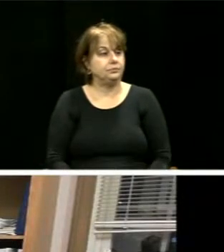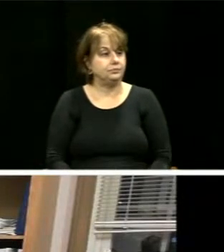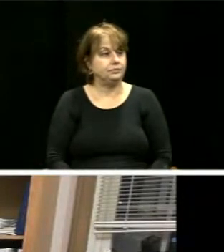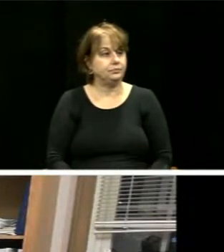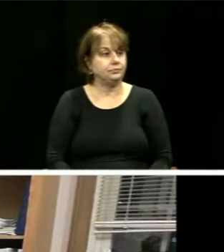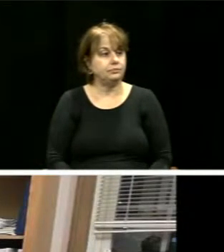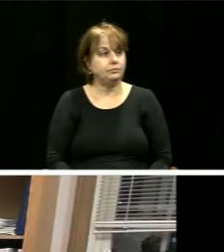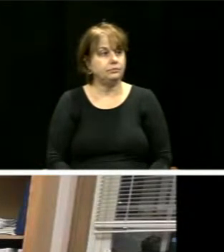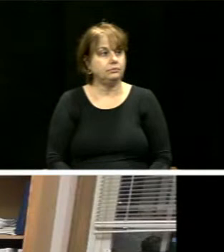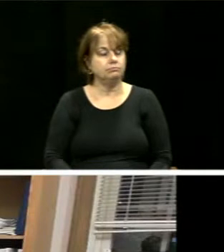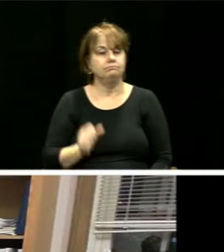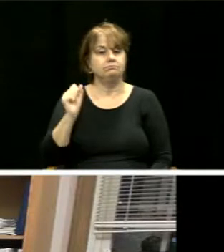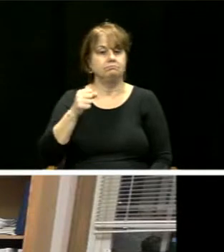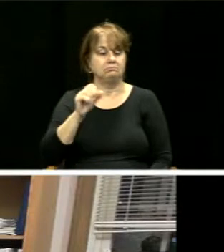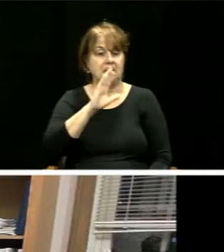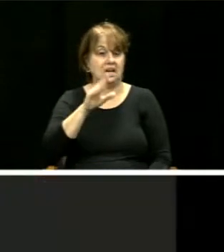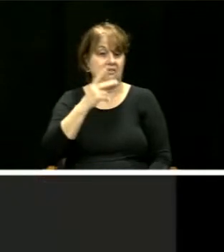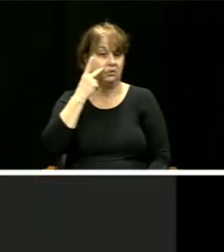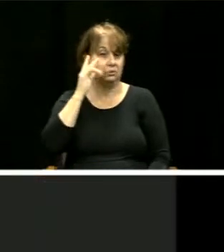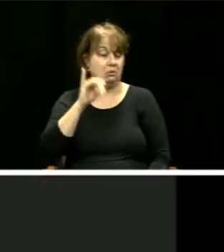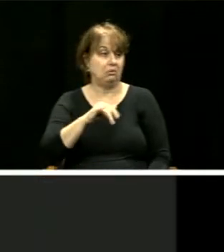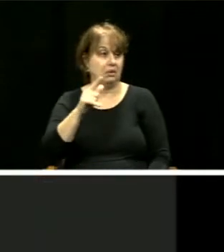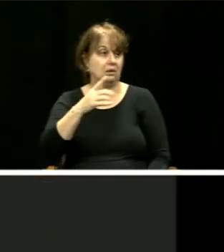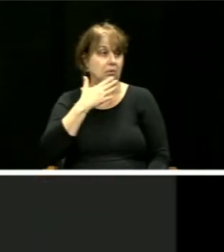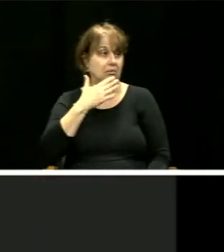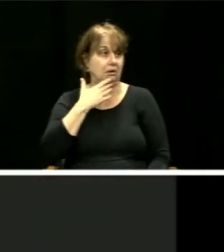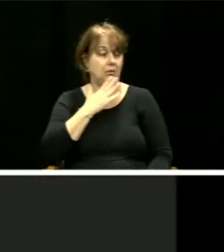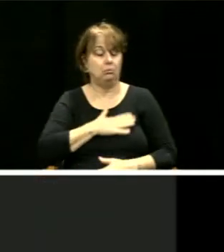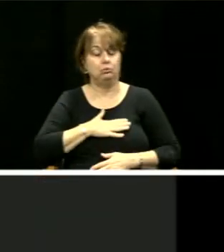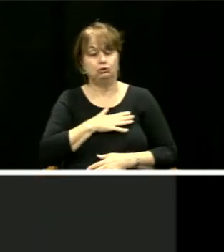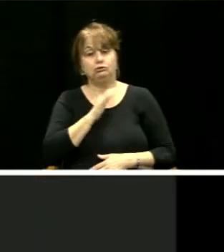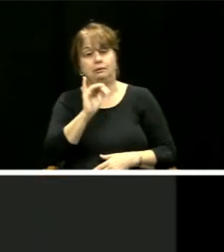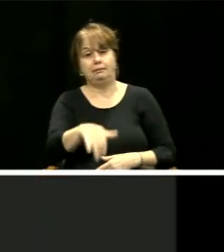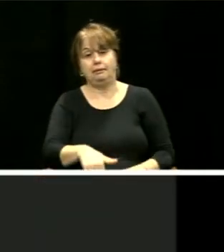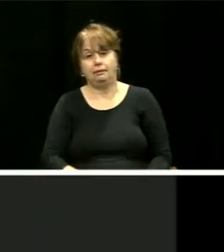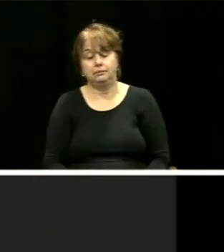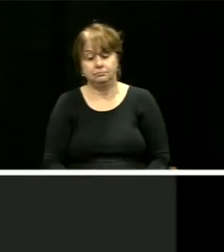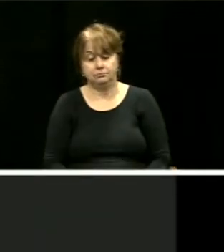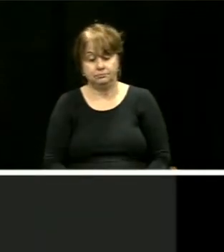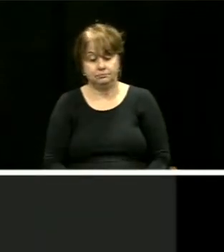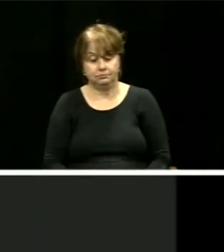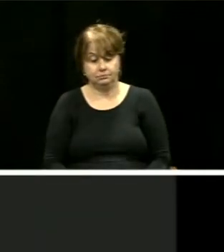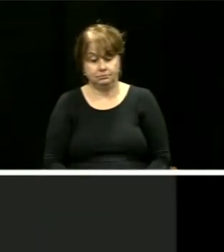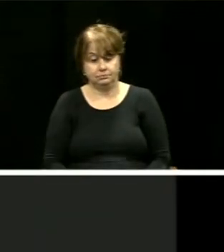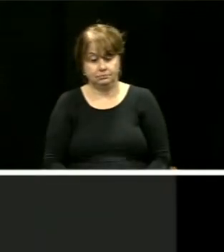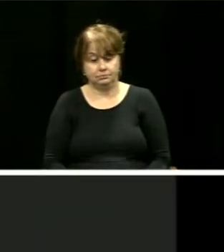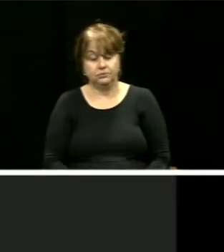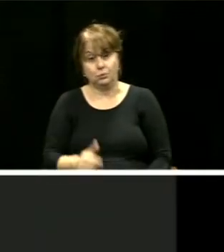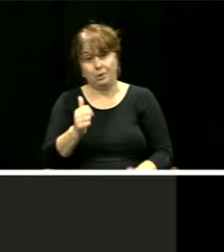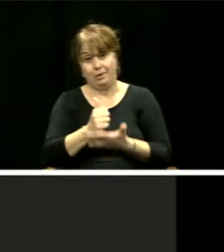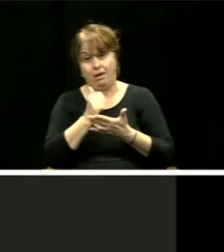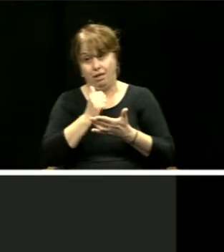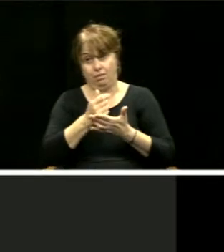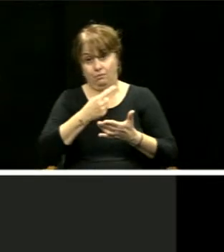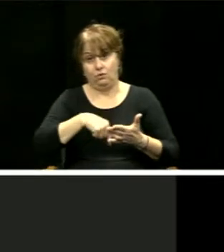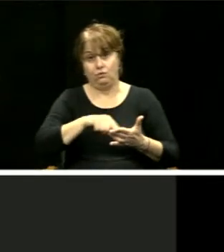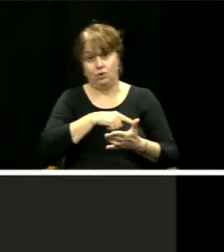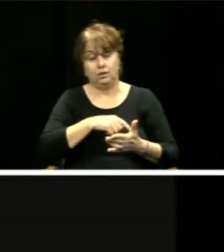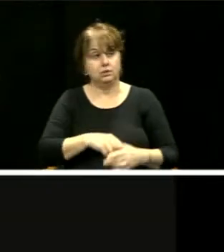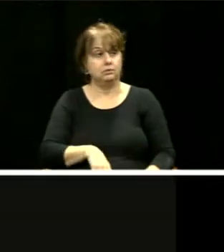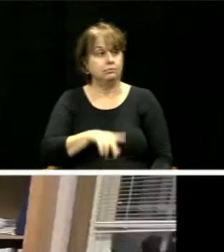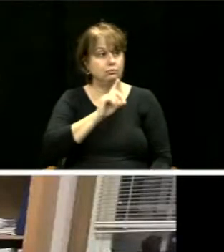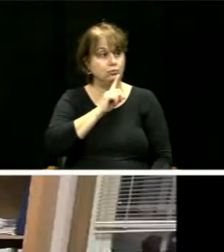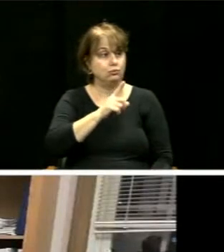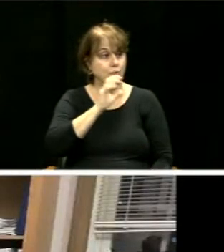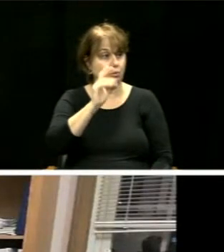Yeah, I never saw that, but thank you. I appreciate, I think that would be just very helpful for us. Sure. Okay. Thank